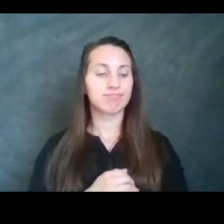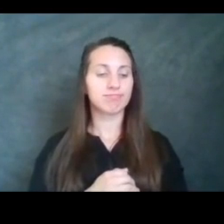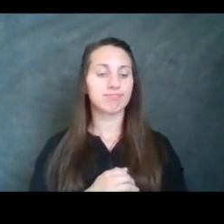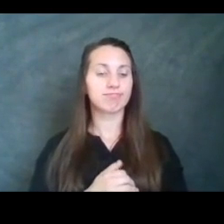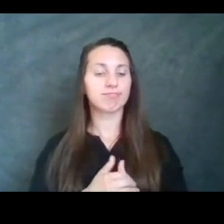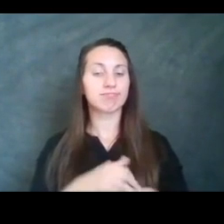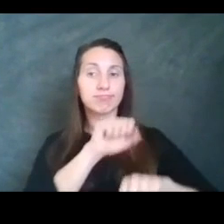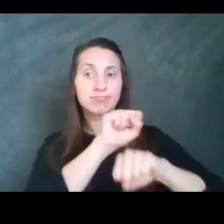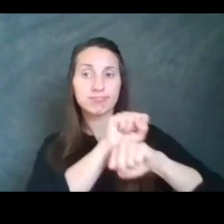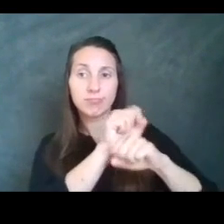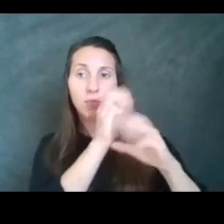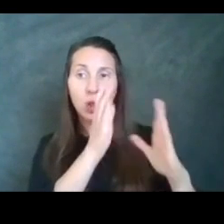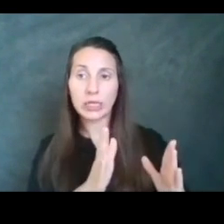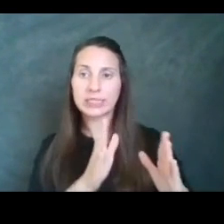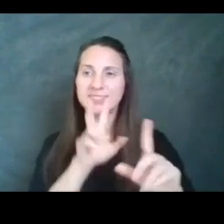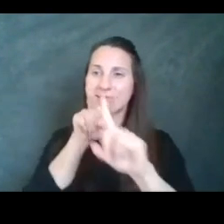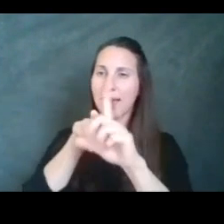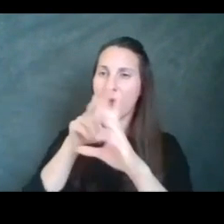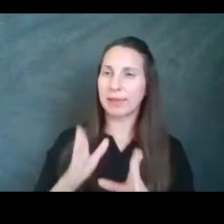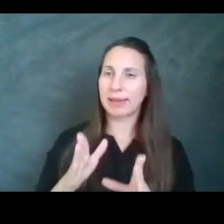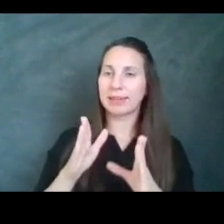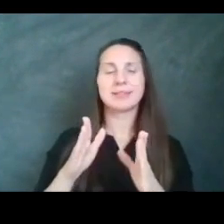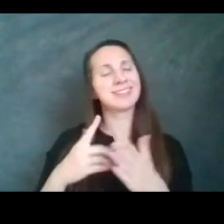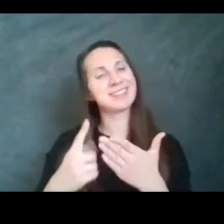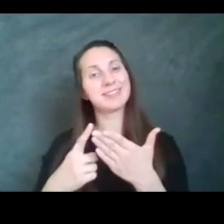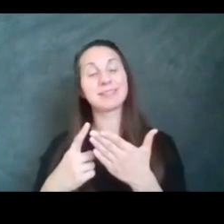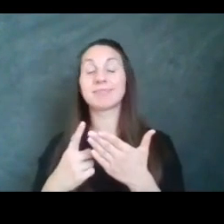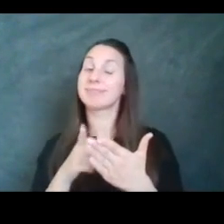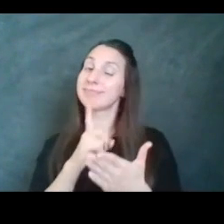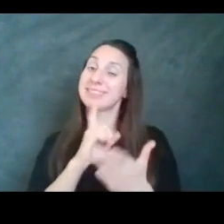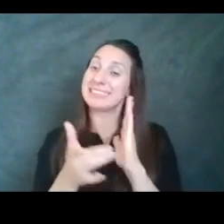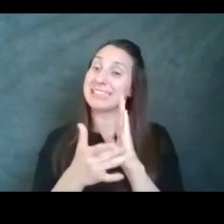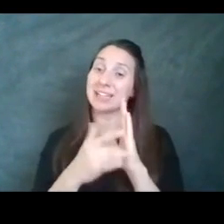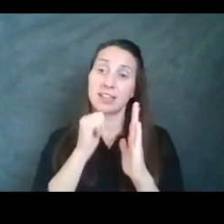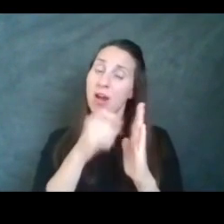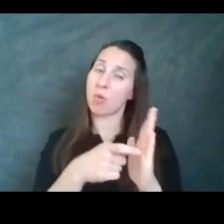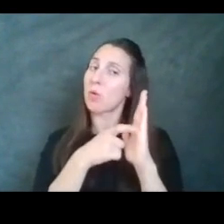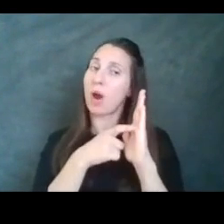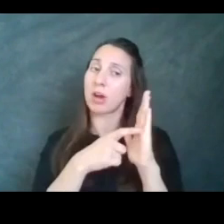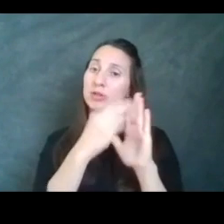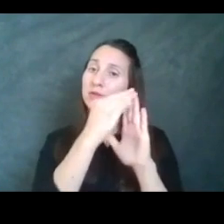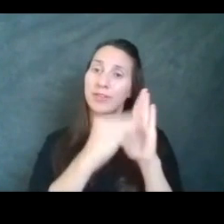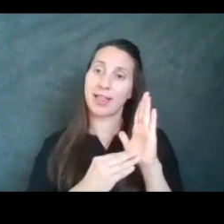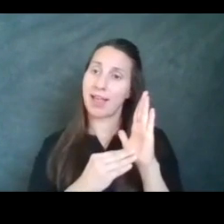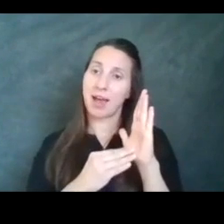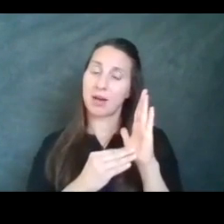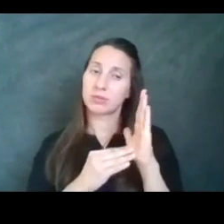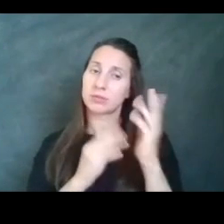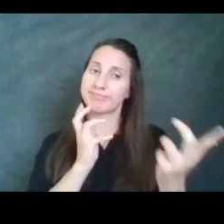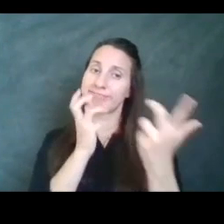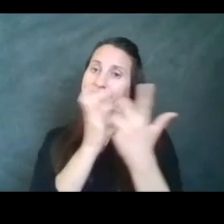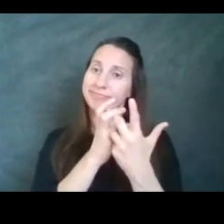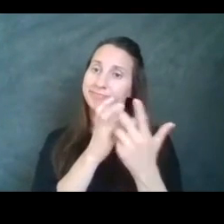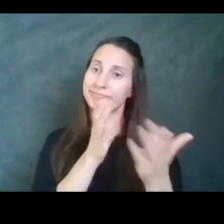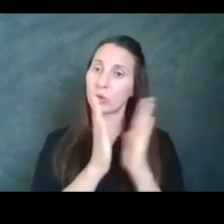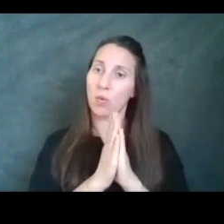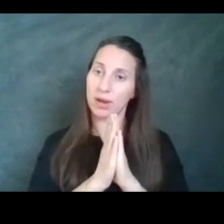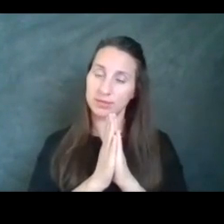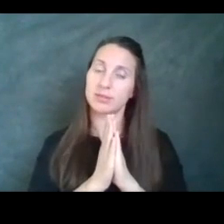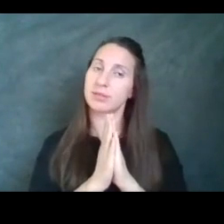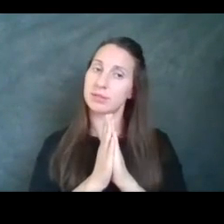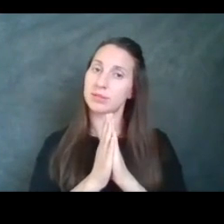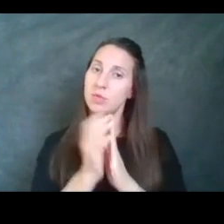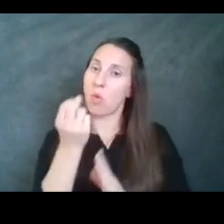employees or applicants are not technically required to fill out an accommodation request or do some sort of